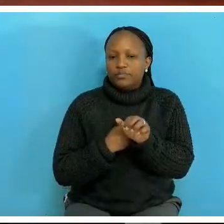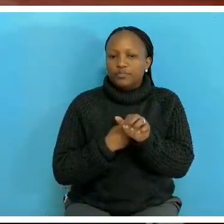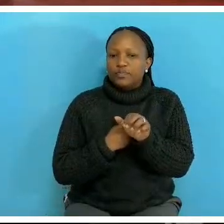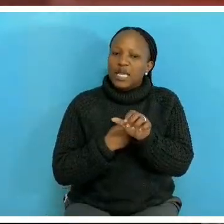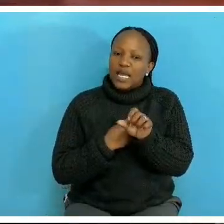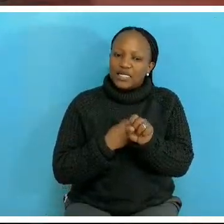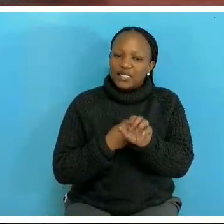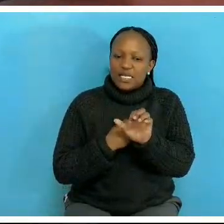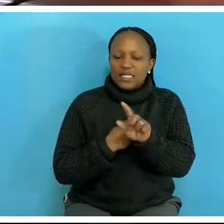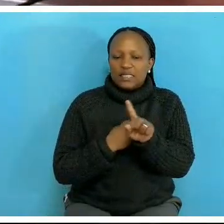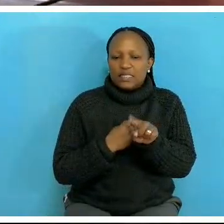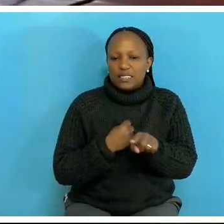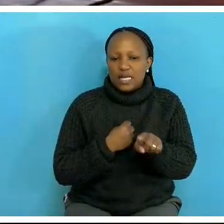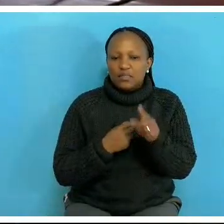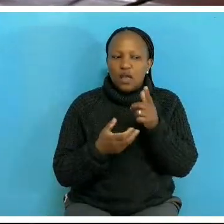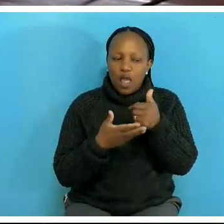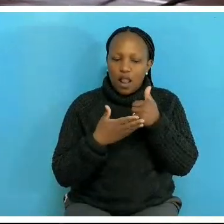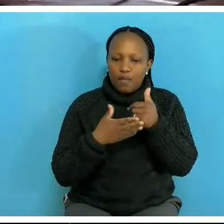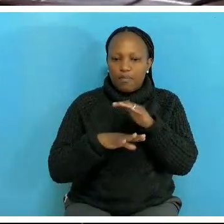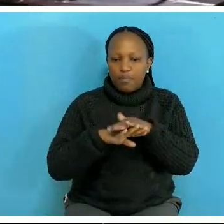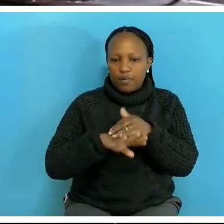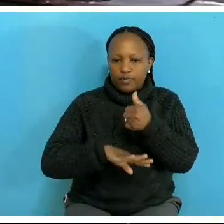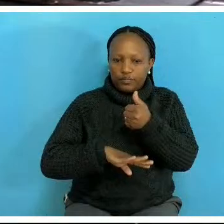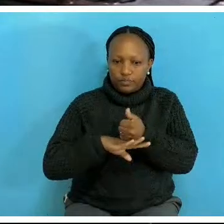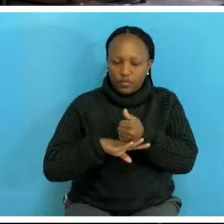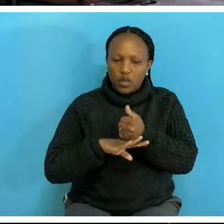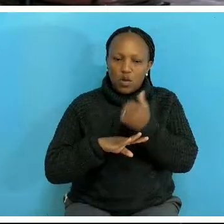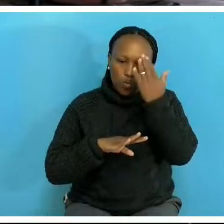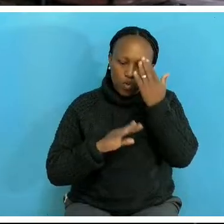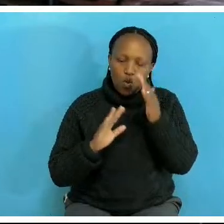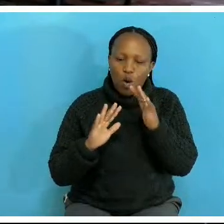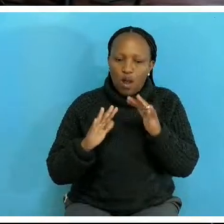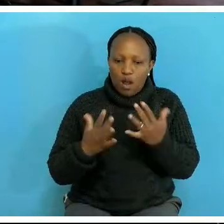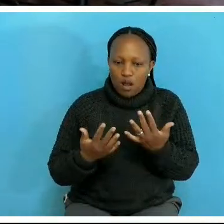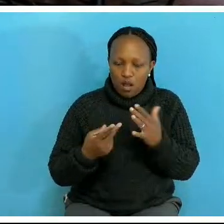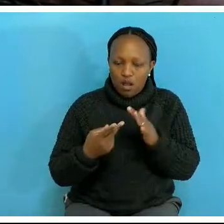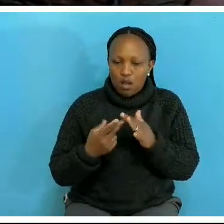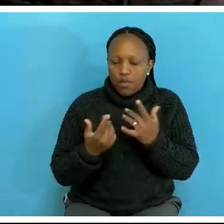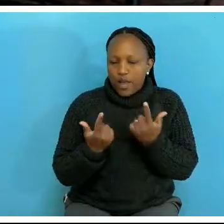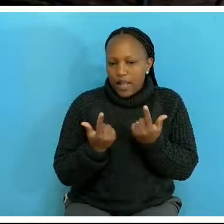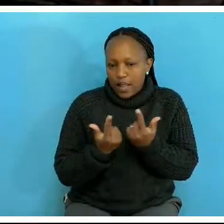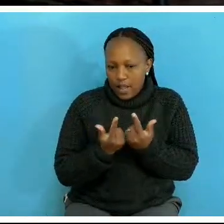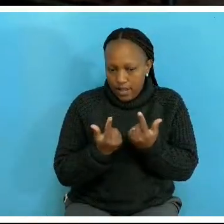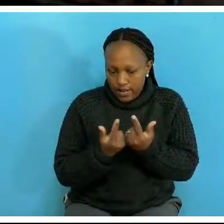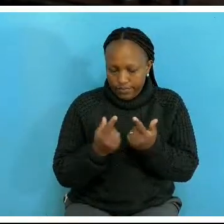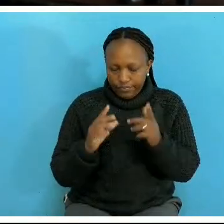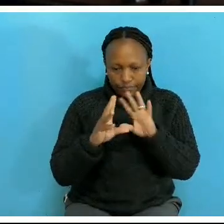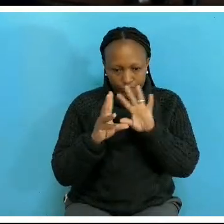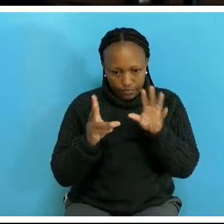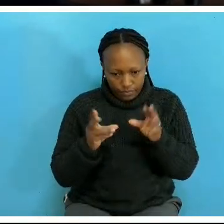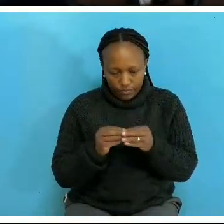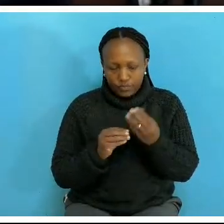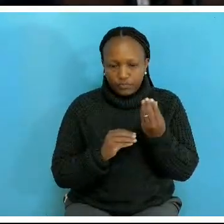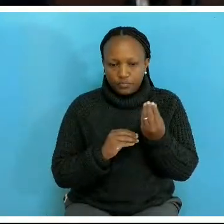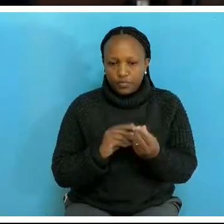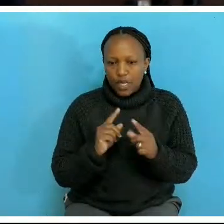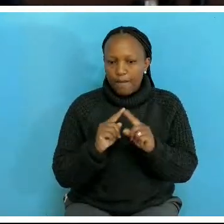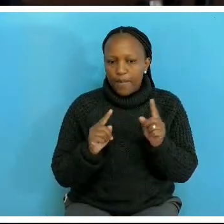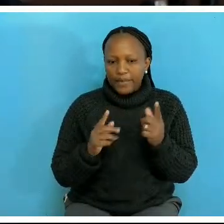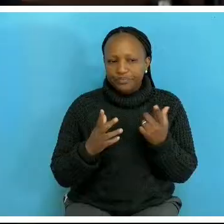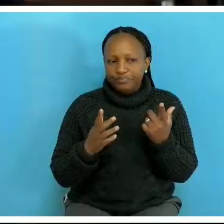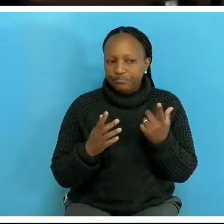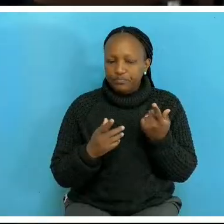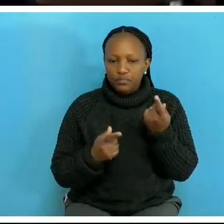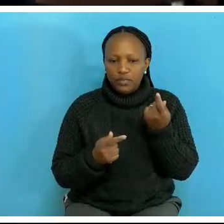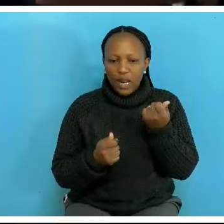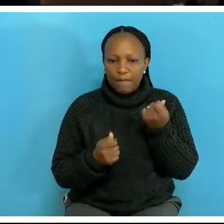this. We've got the know-how, we've got the learnerships, we've got everything, but we don't have the